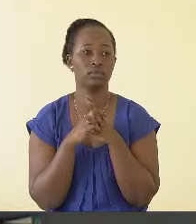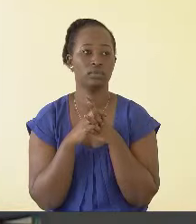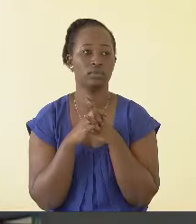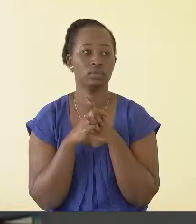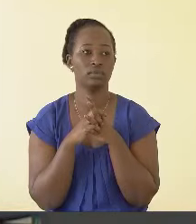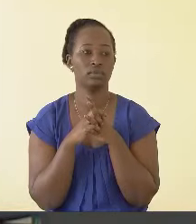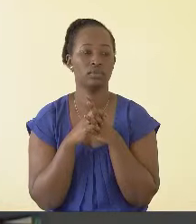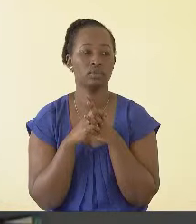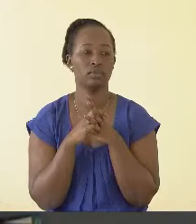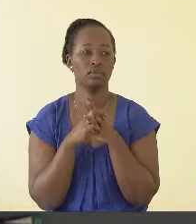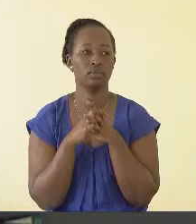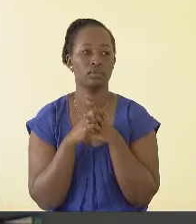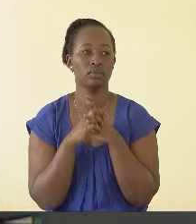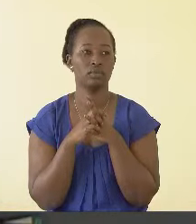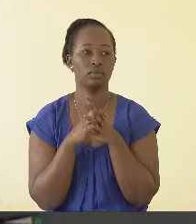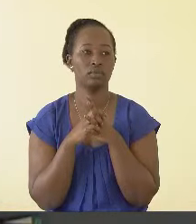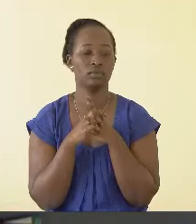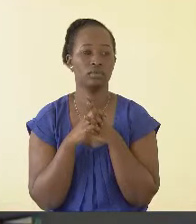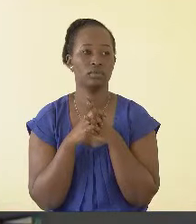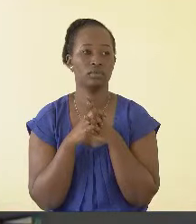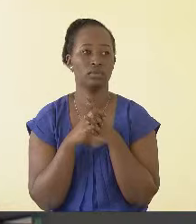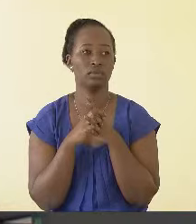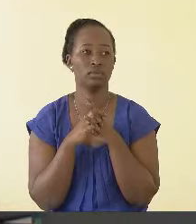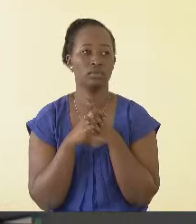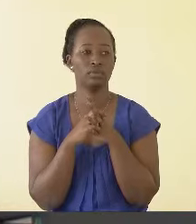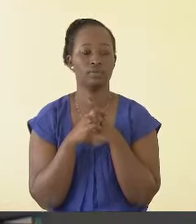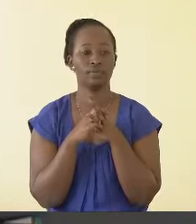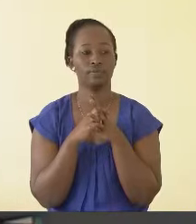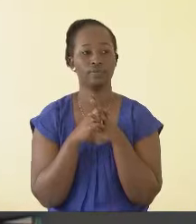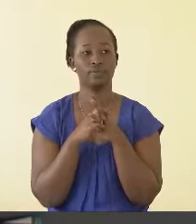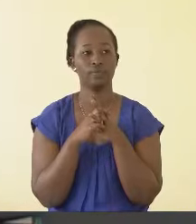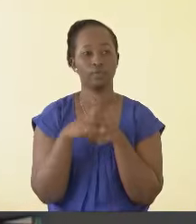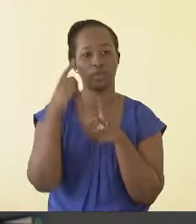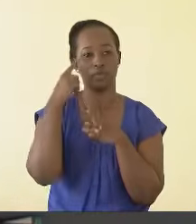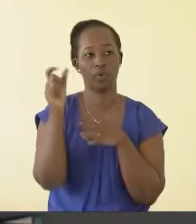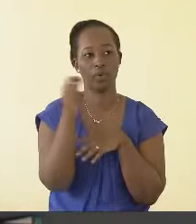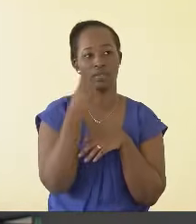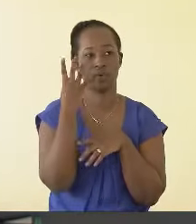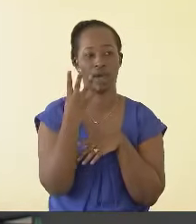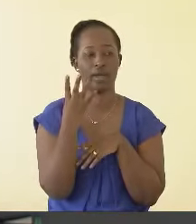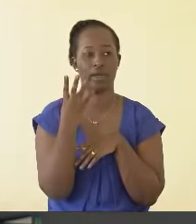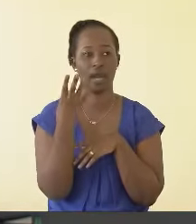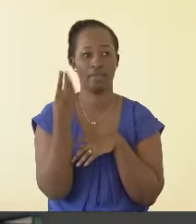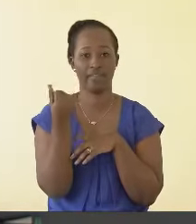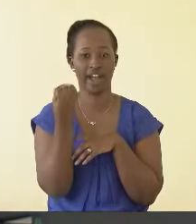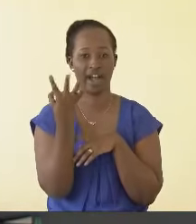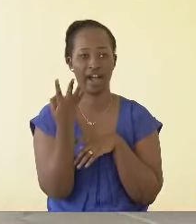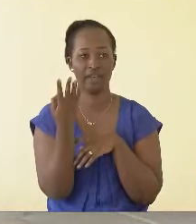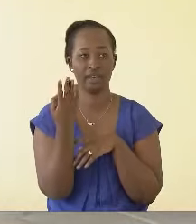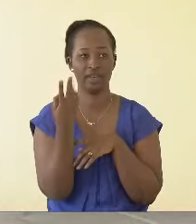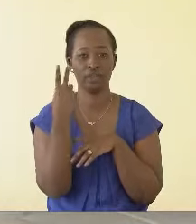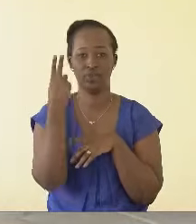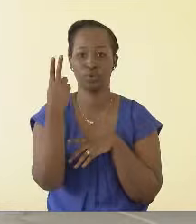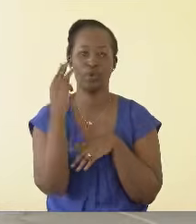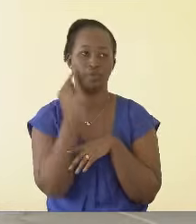balance. Brought what? Brought down. And this is for April. How much? We